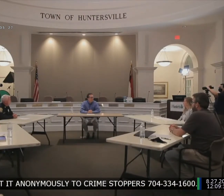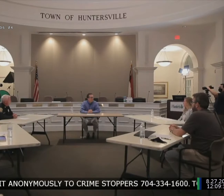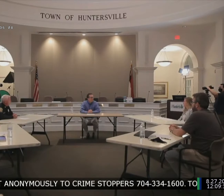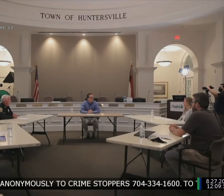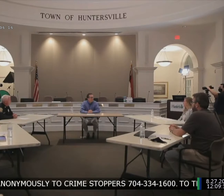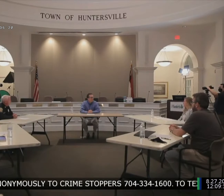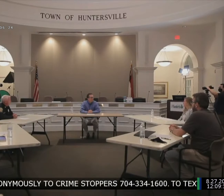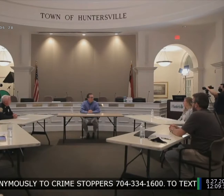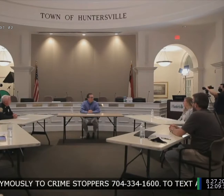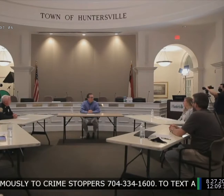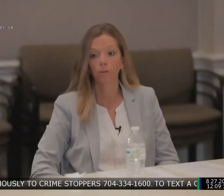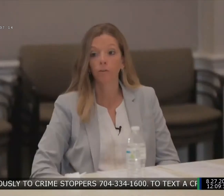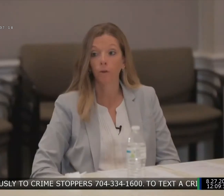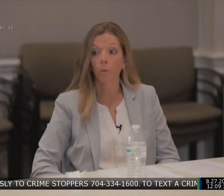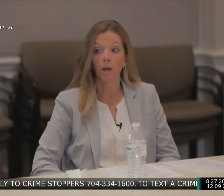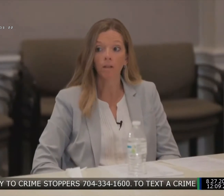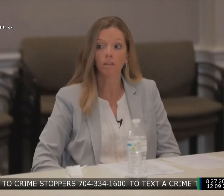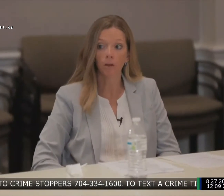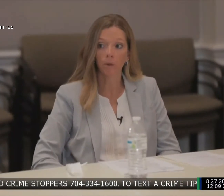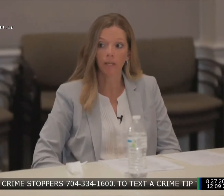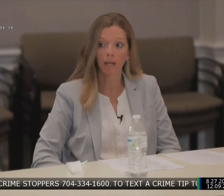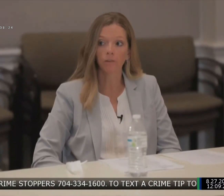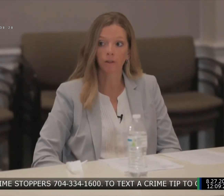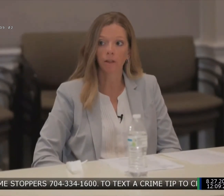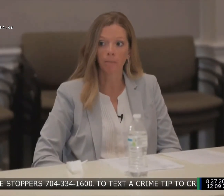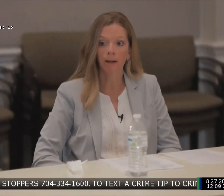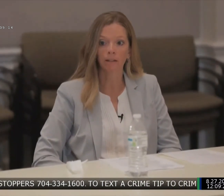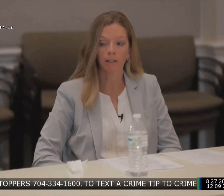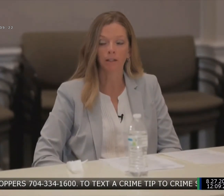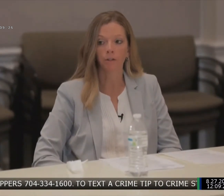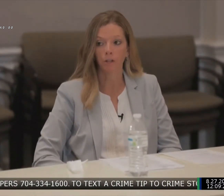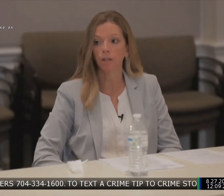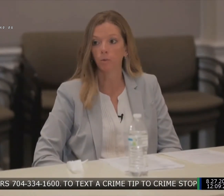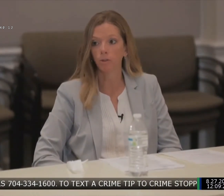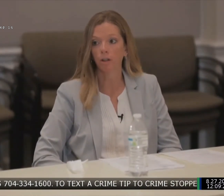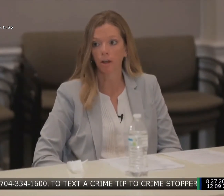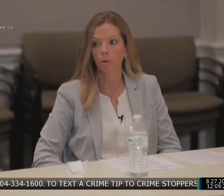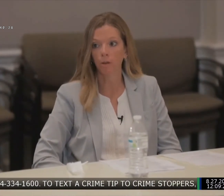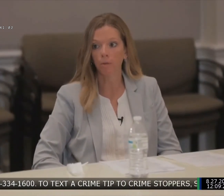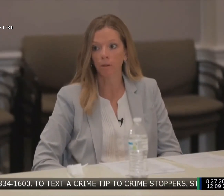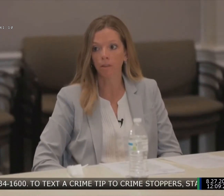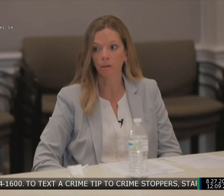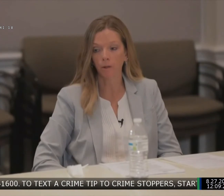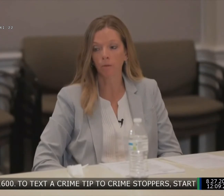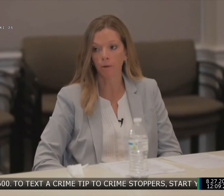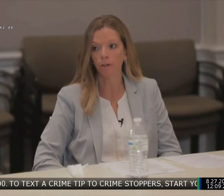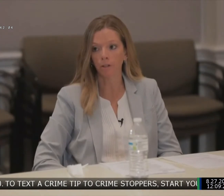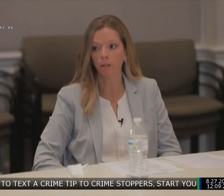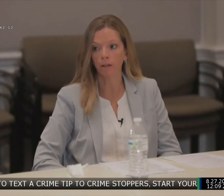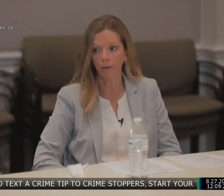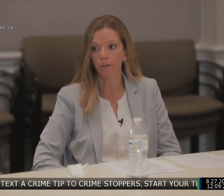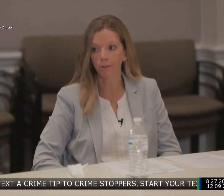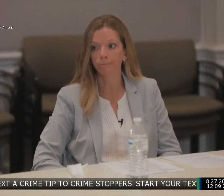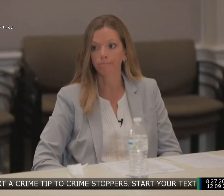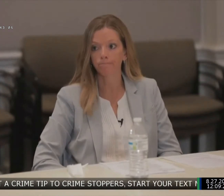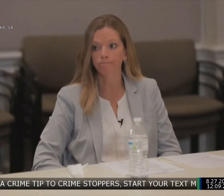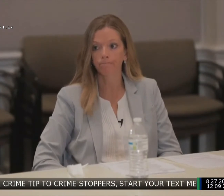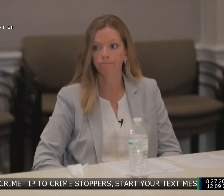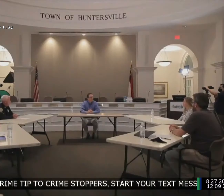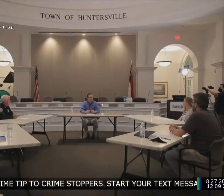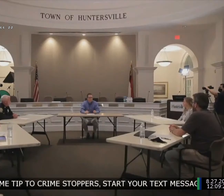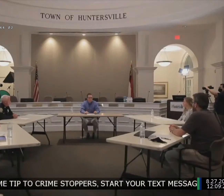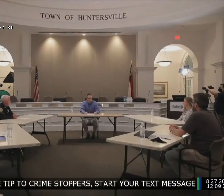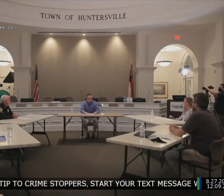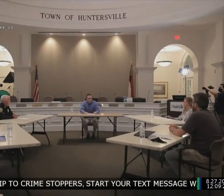the homeowners in the area? For the wells that we test for the impacted landowners, yes, we'll share that with those homeowners and landowners.